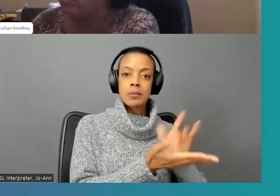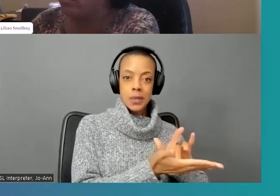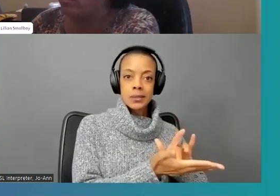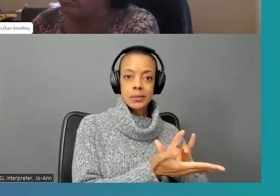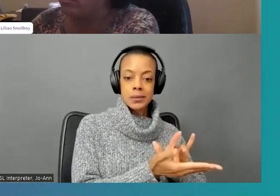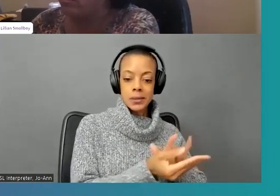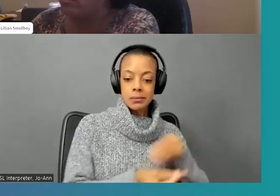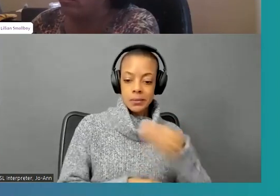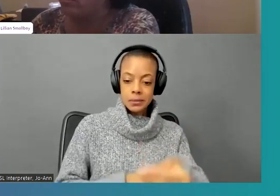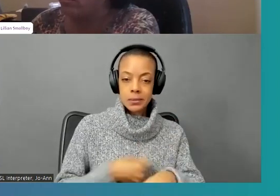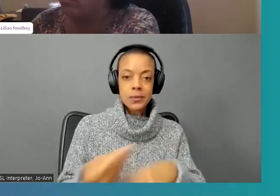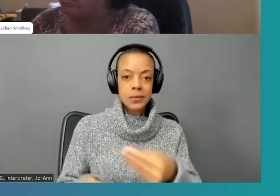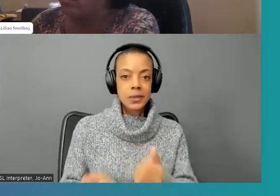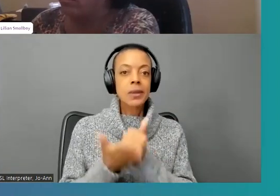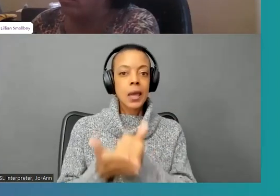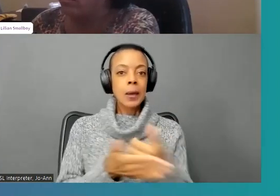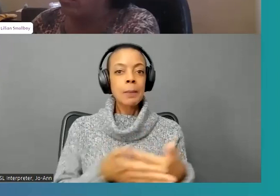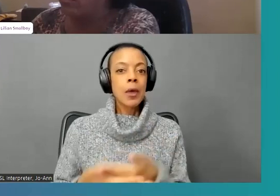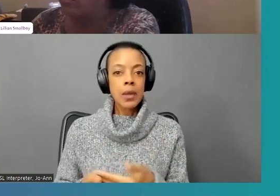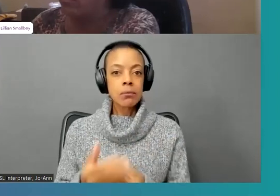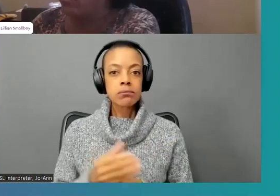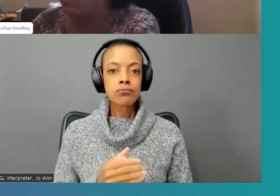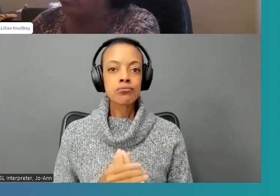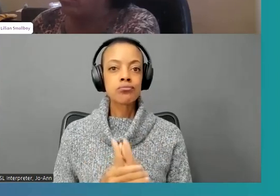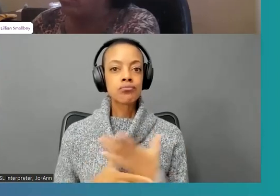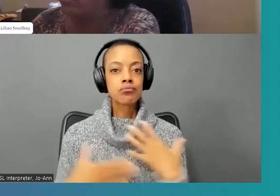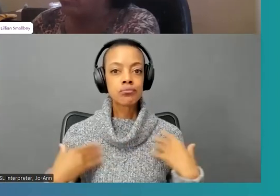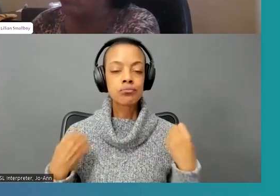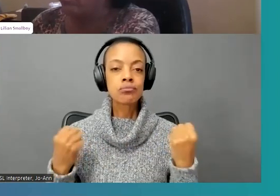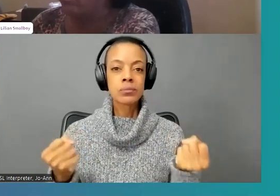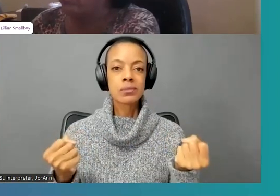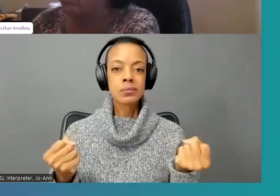flourish. And so we say, let it be that way in our minds.